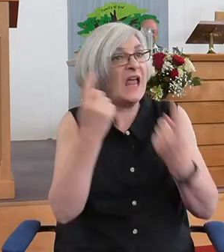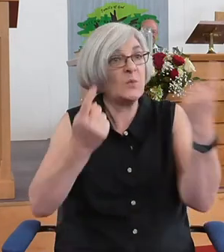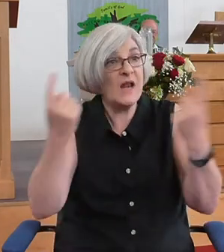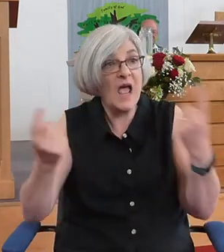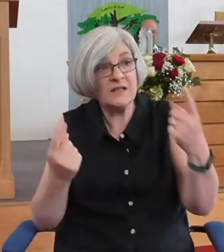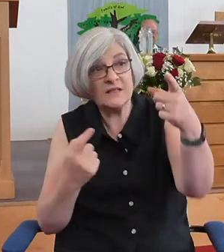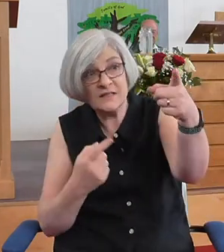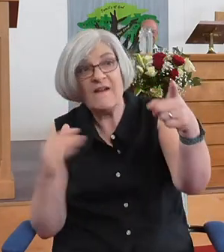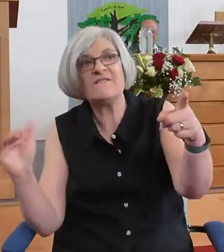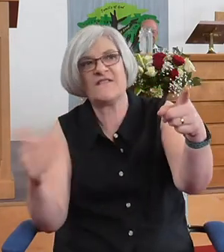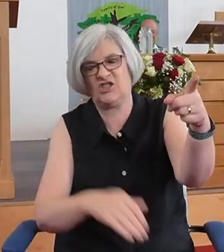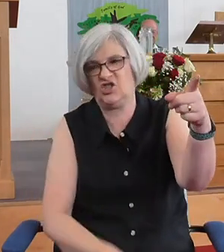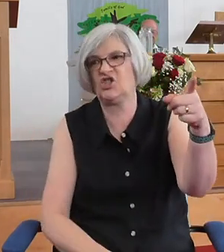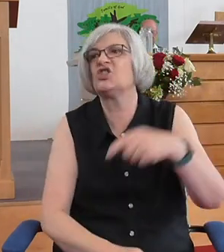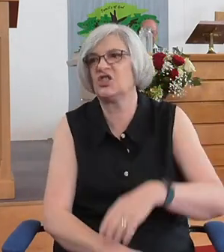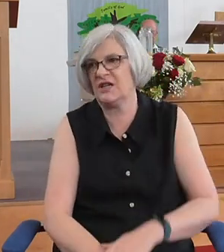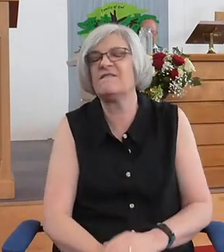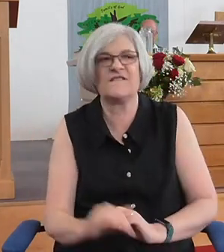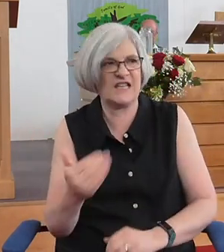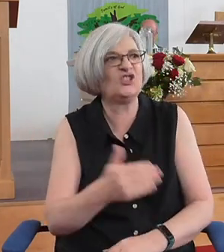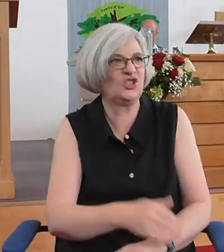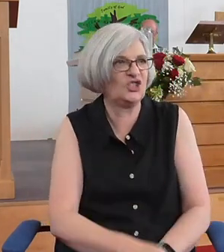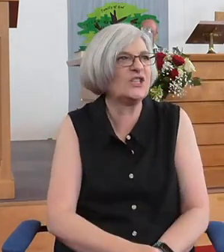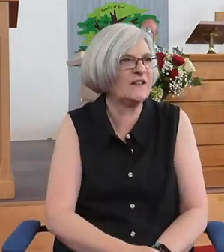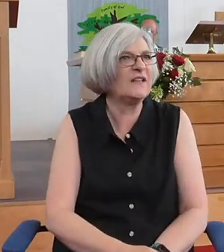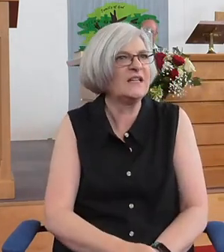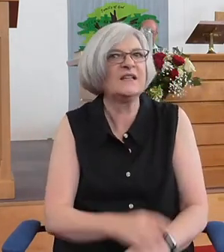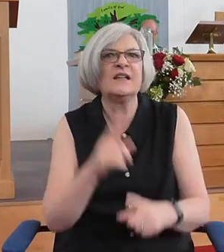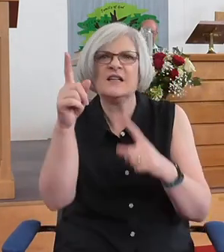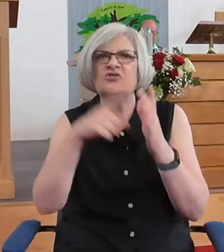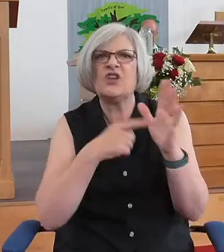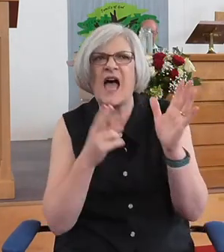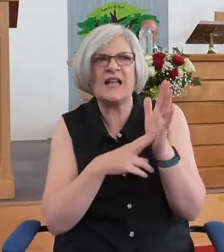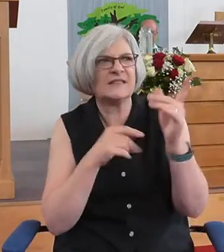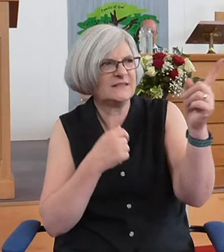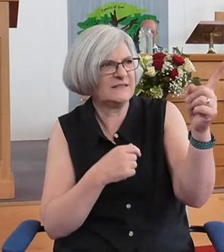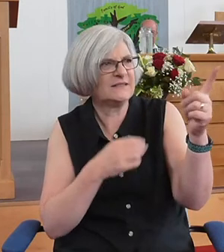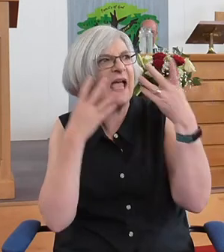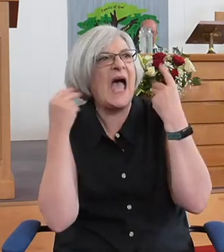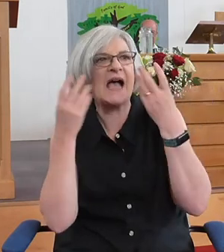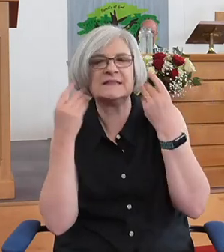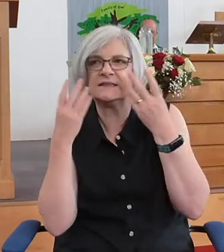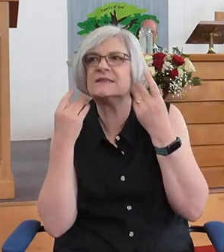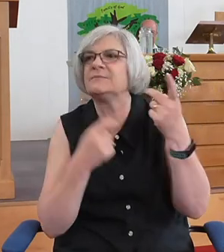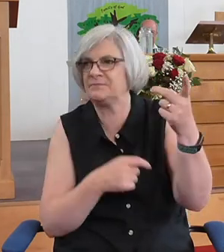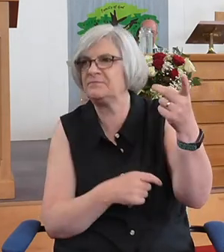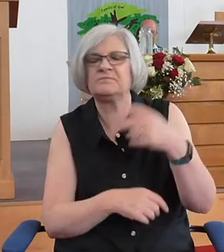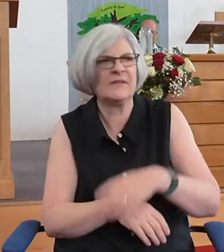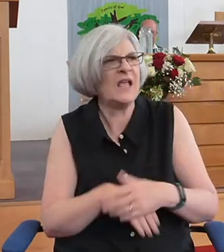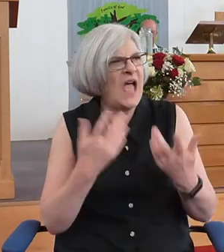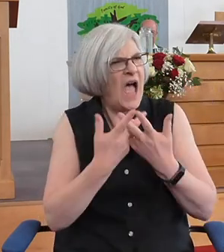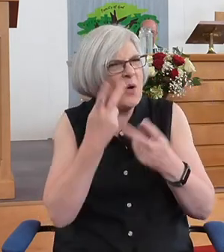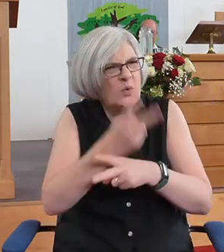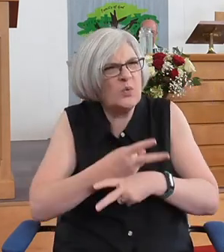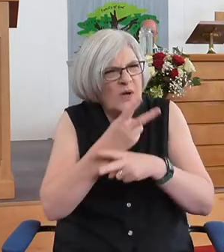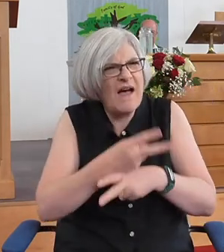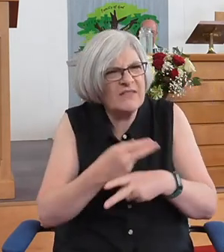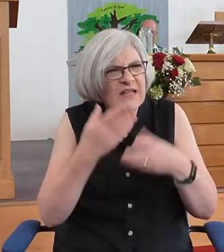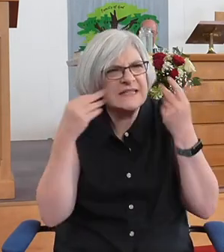Duncan? Fish. As well. And what do you have, Jan? Cats. Cats. And how do you look after your cats,